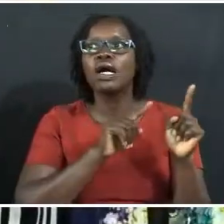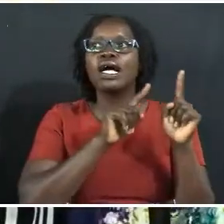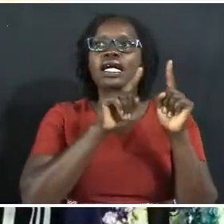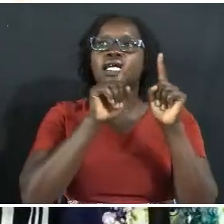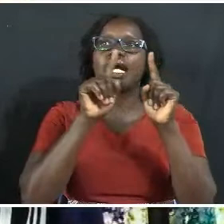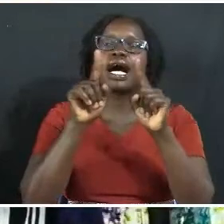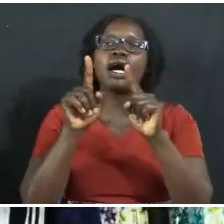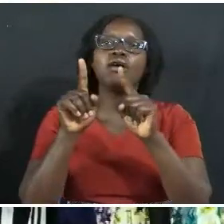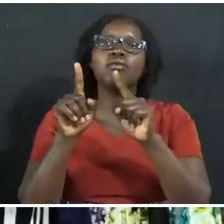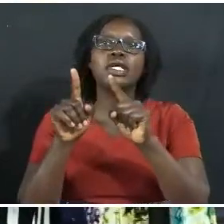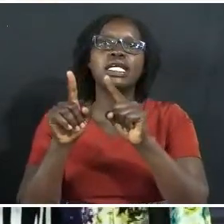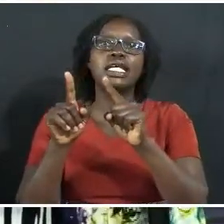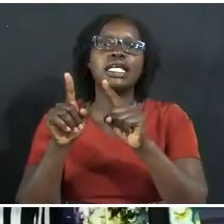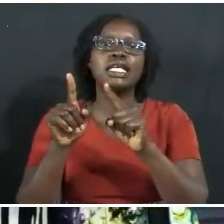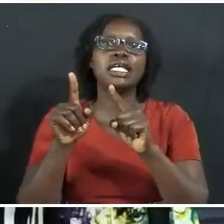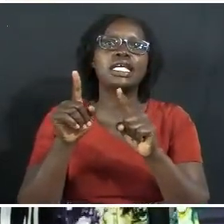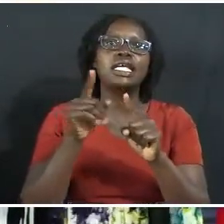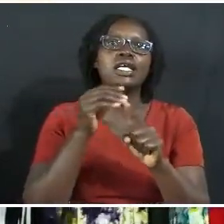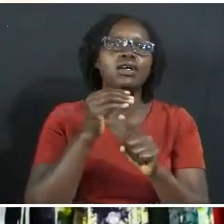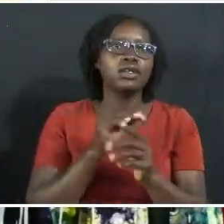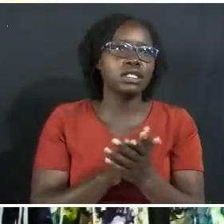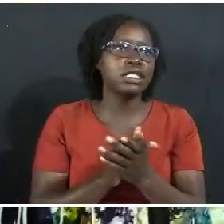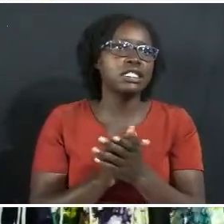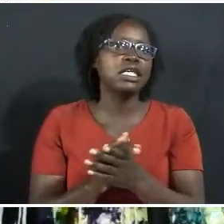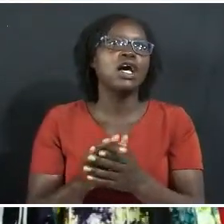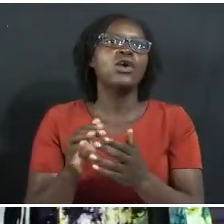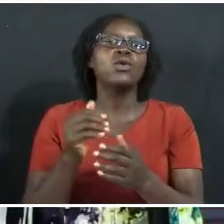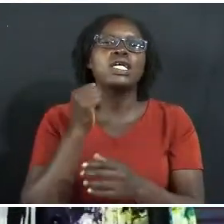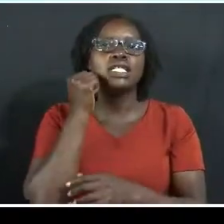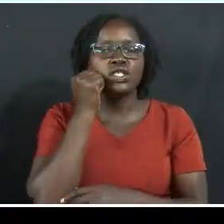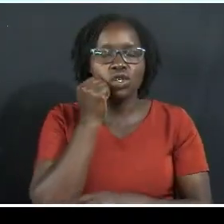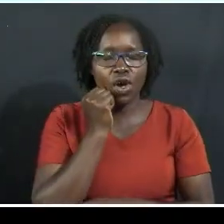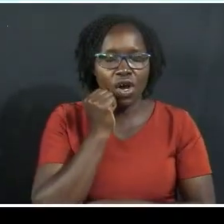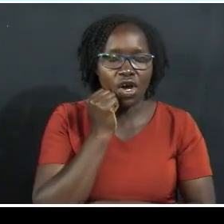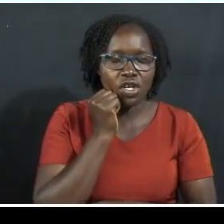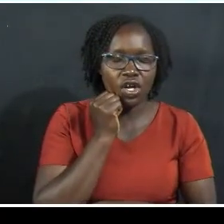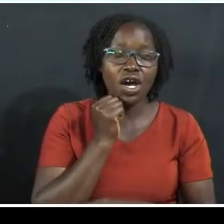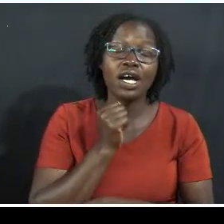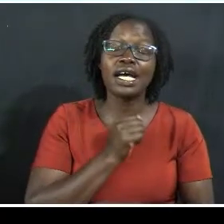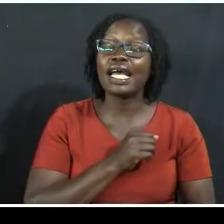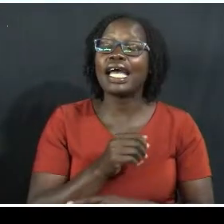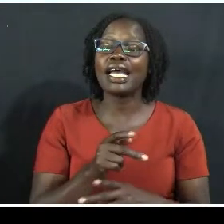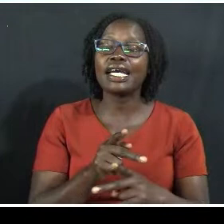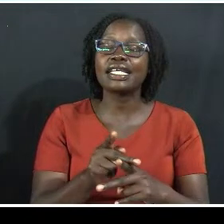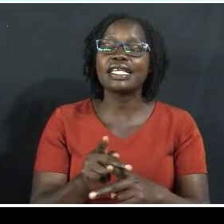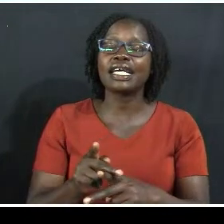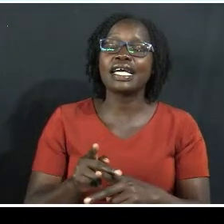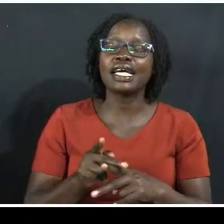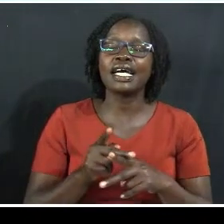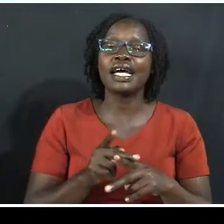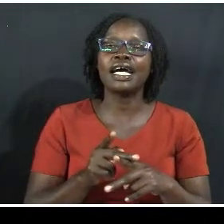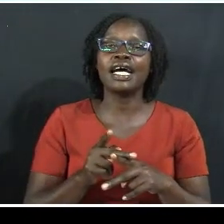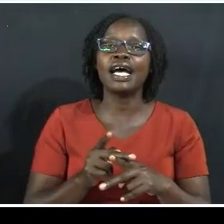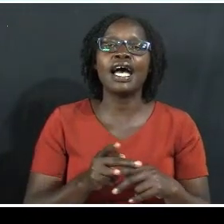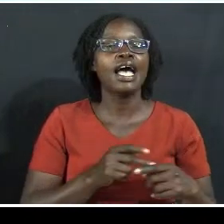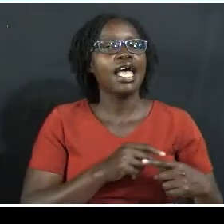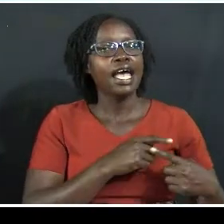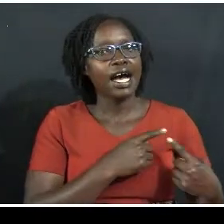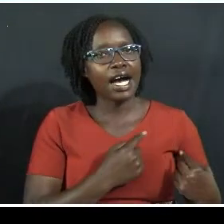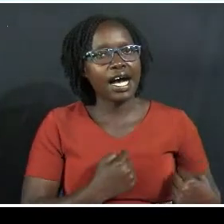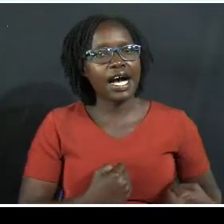So days are filled with sorrow and